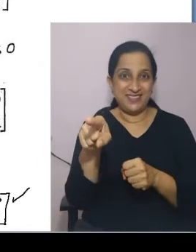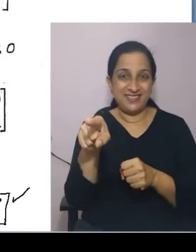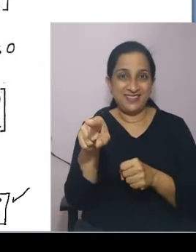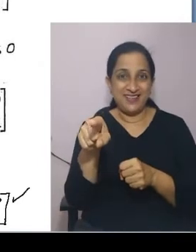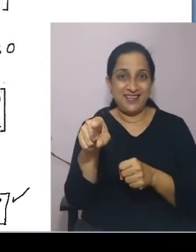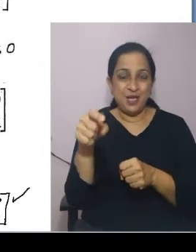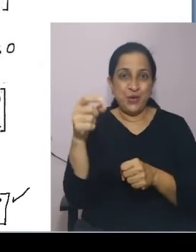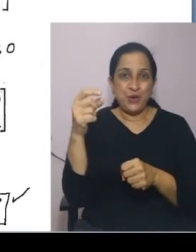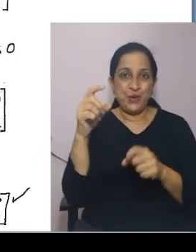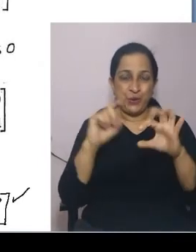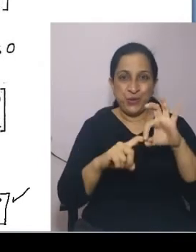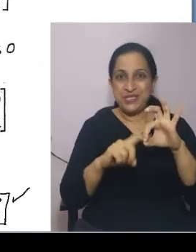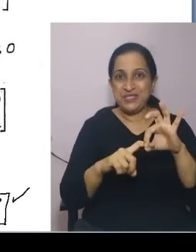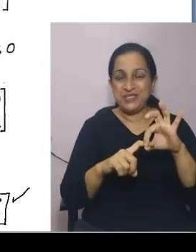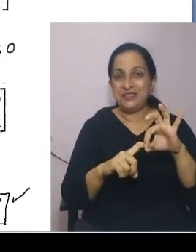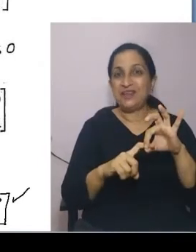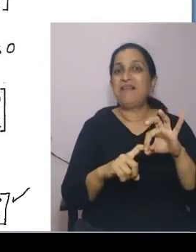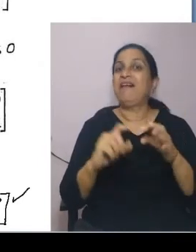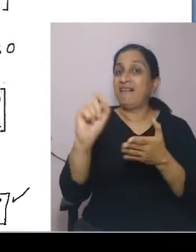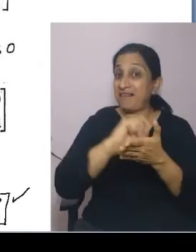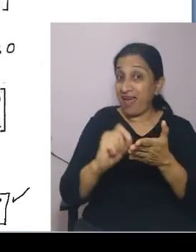are going to easily score